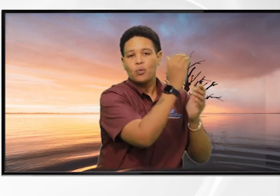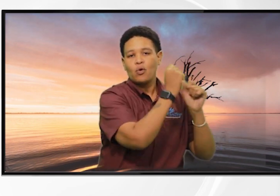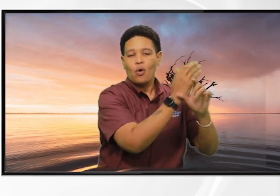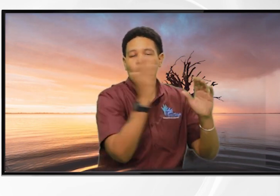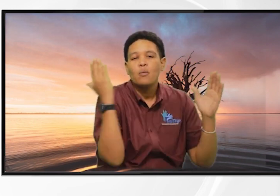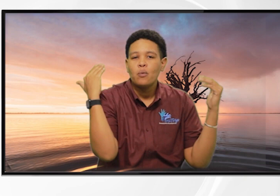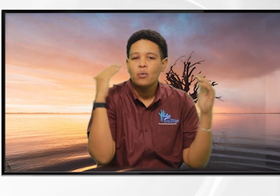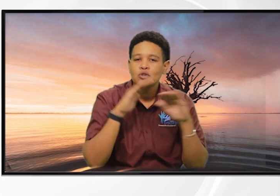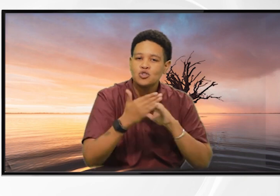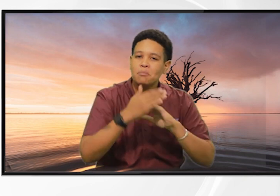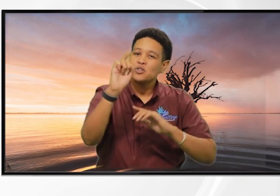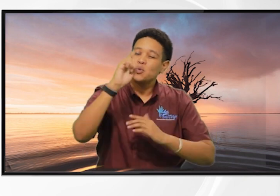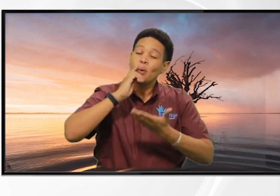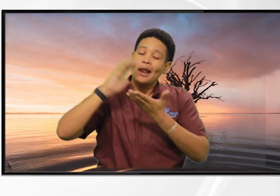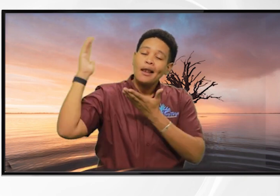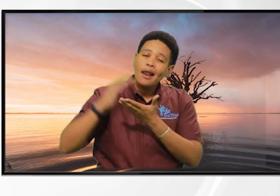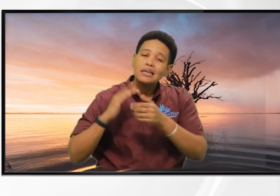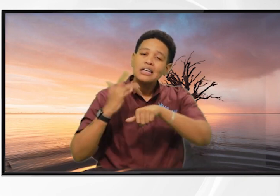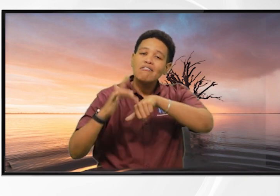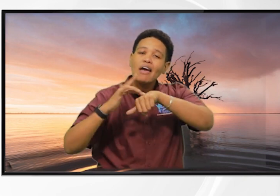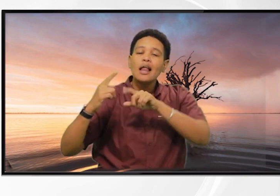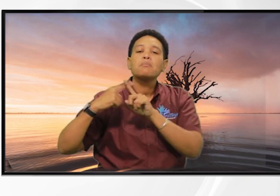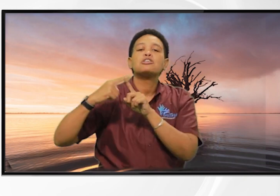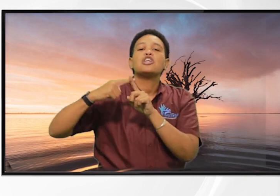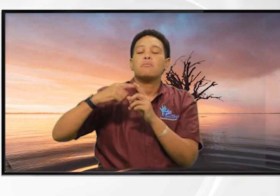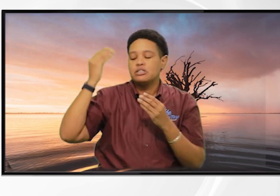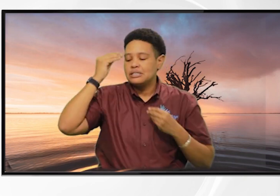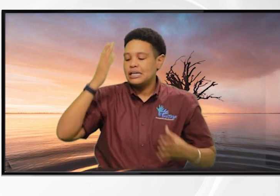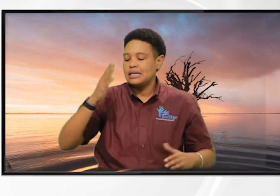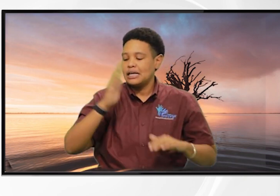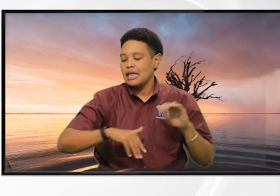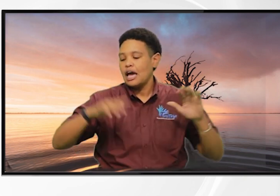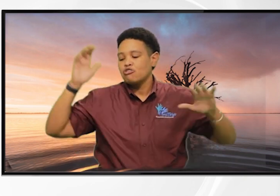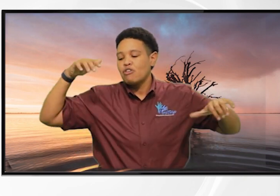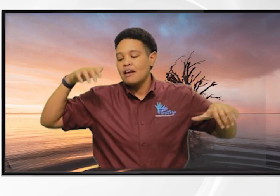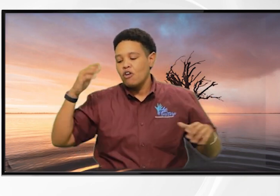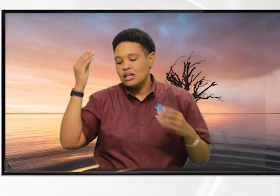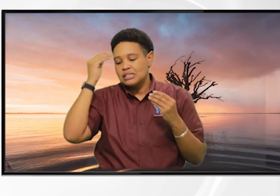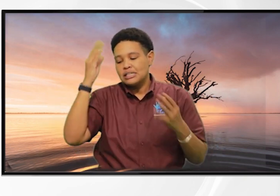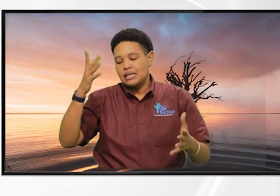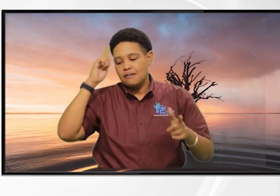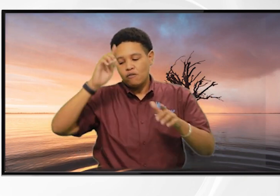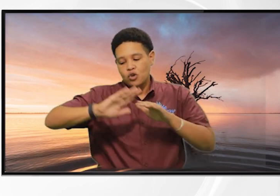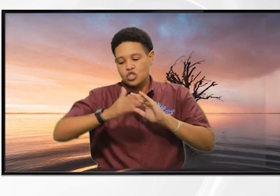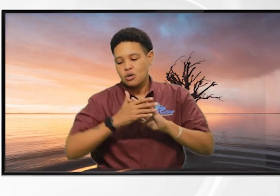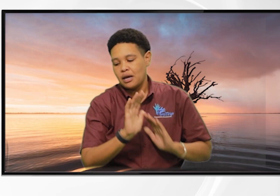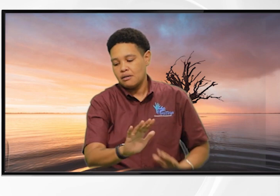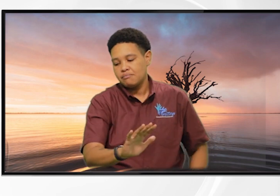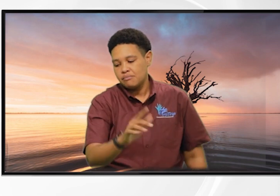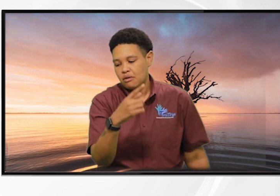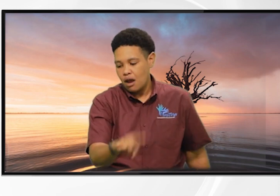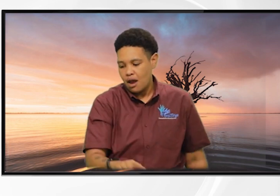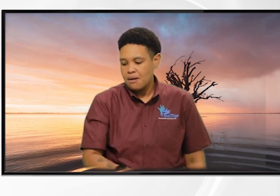less available temperature data than rainfall data for the country.